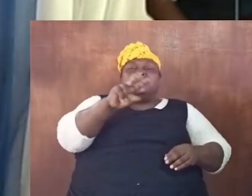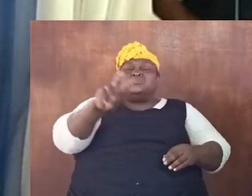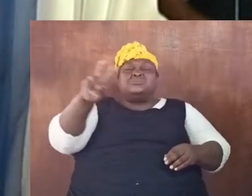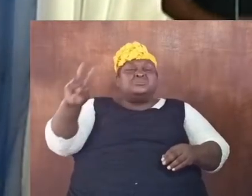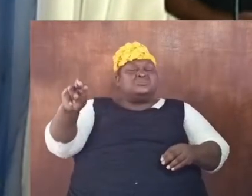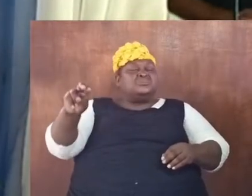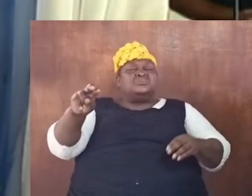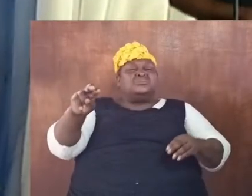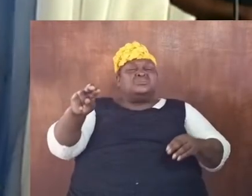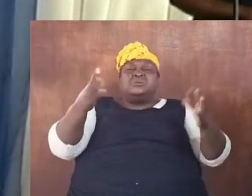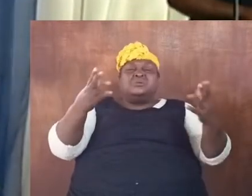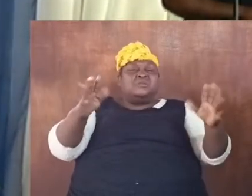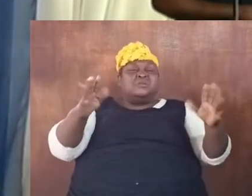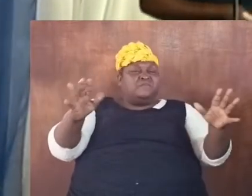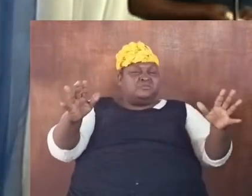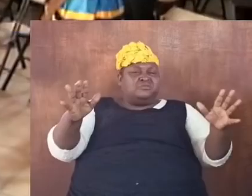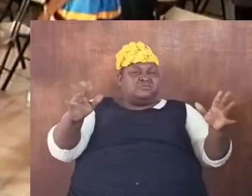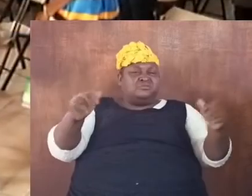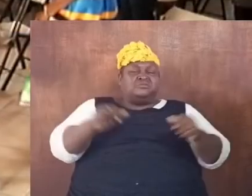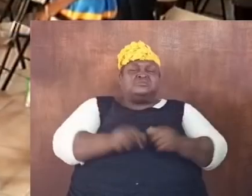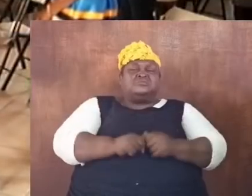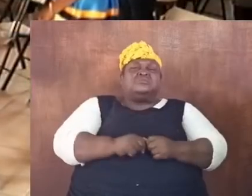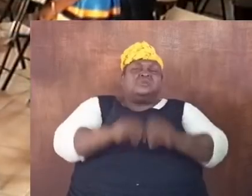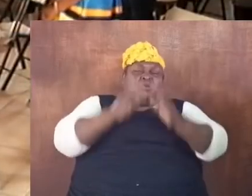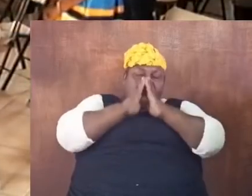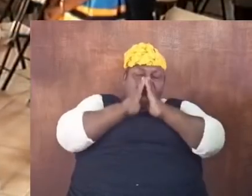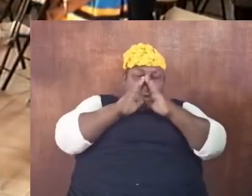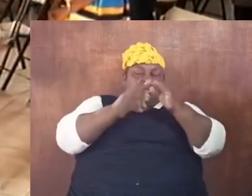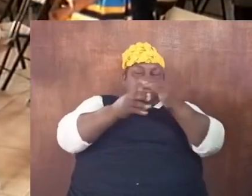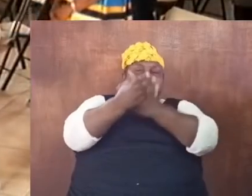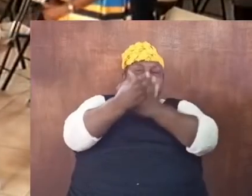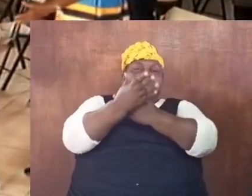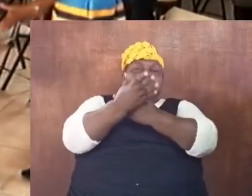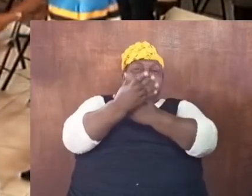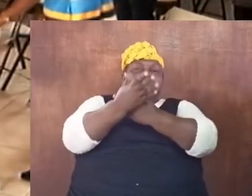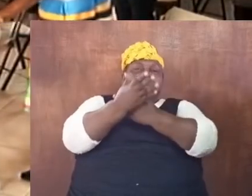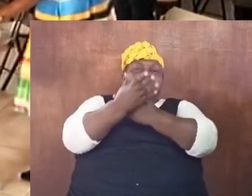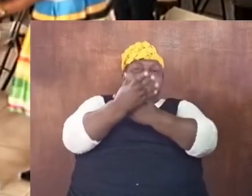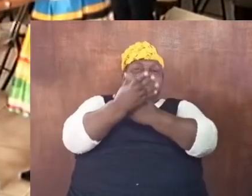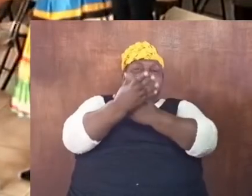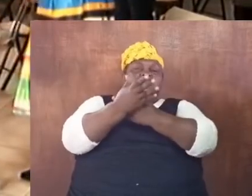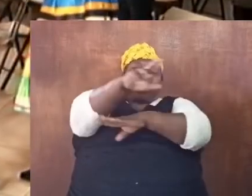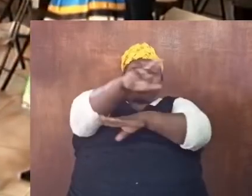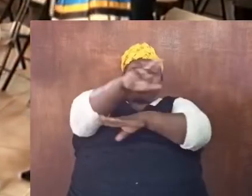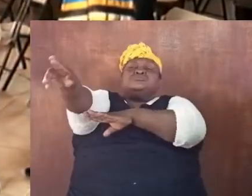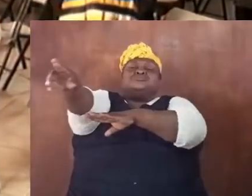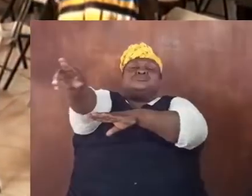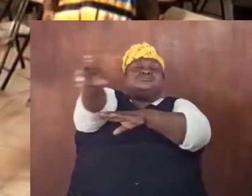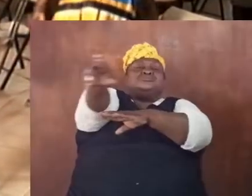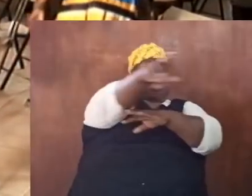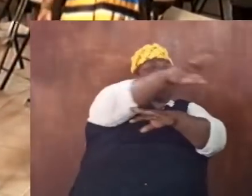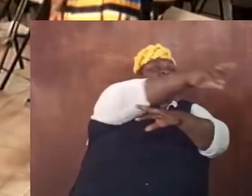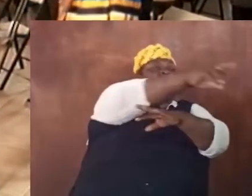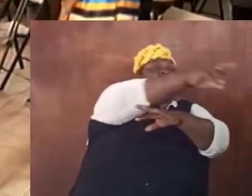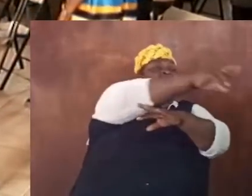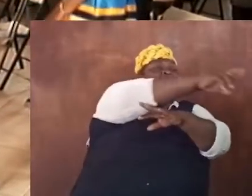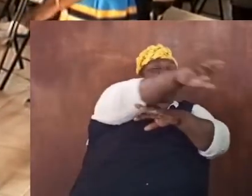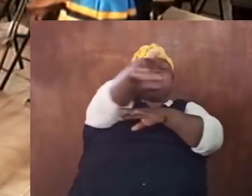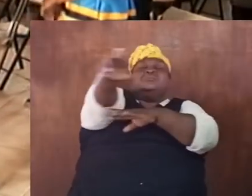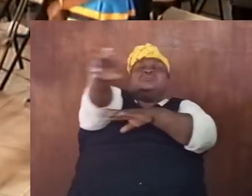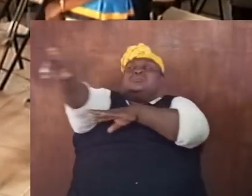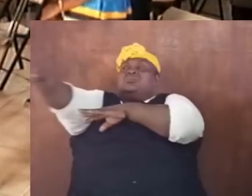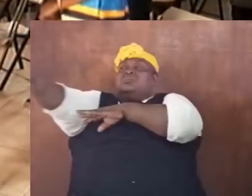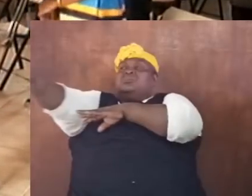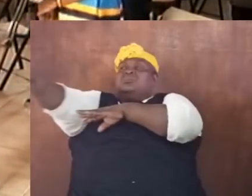Lord. Praise God. And we're going to pray this morning. Just stretch your hand across to somebody. We're going to be